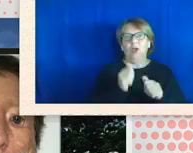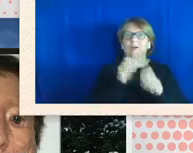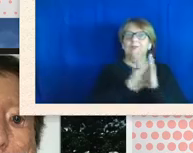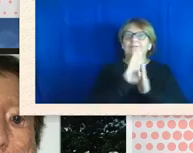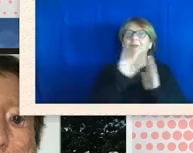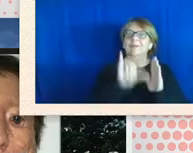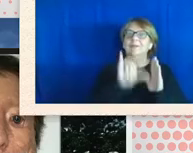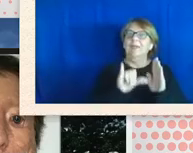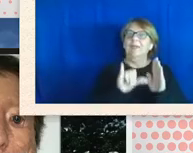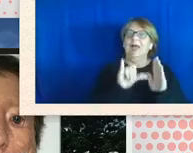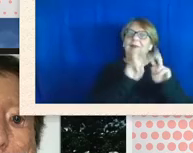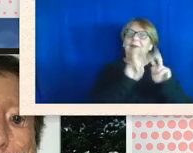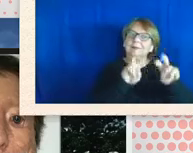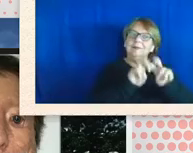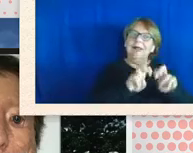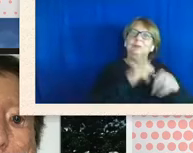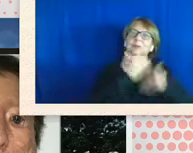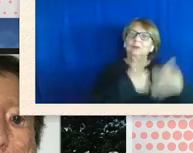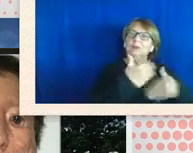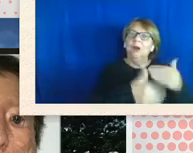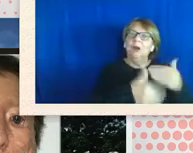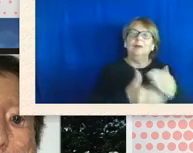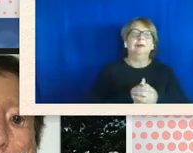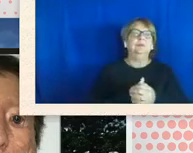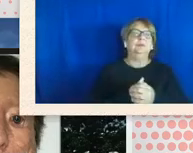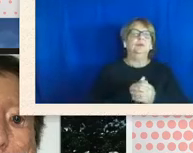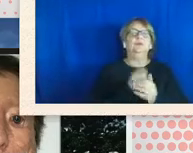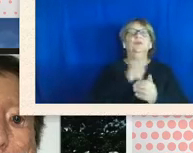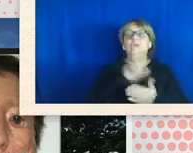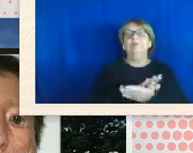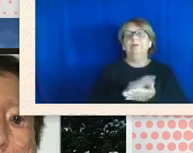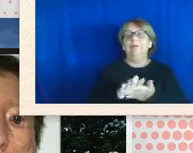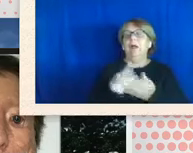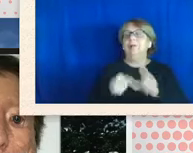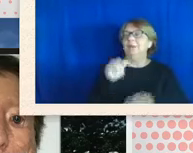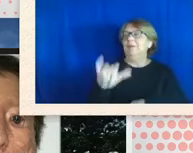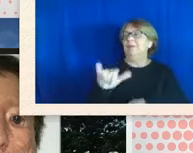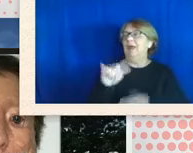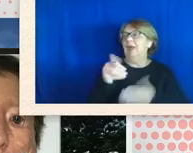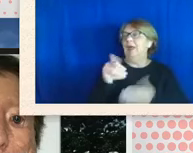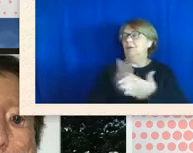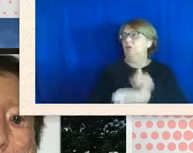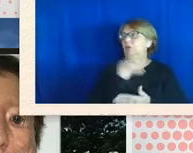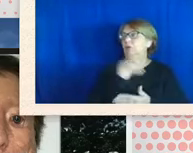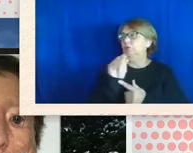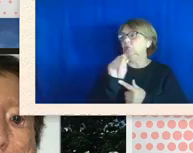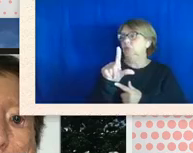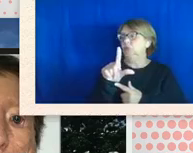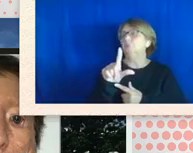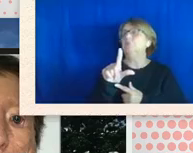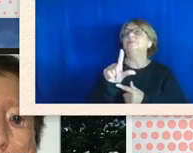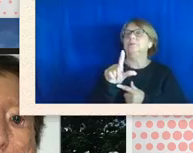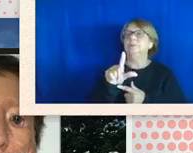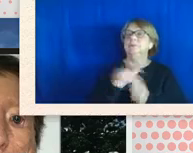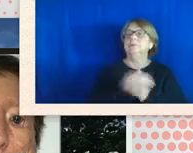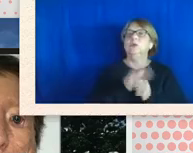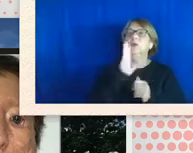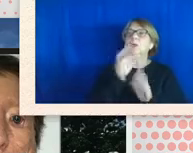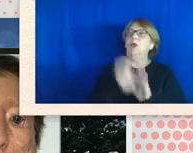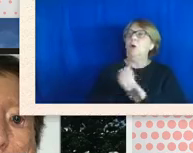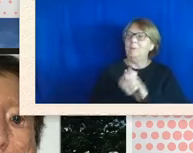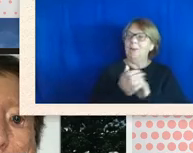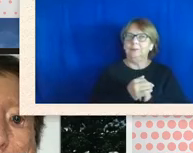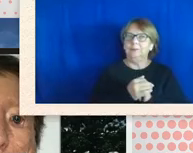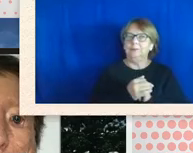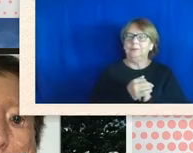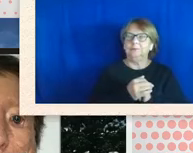the things that's really nice about this new tool is that it will be automated, and it will help us to